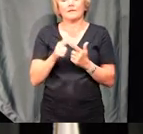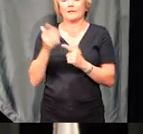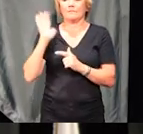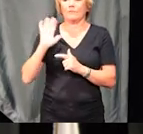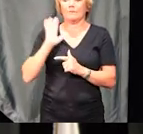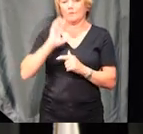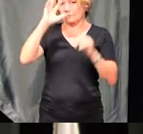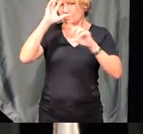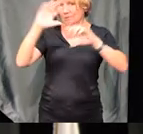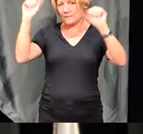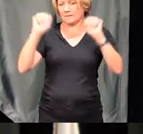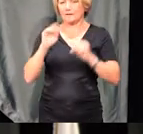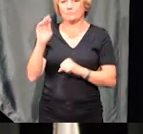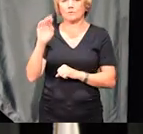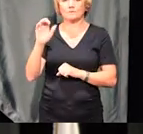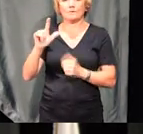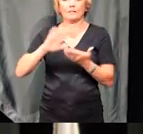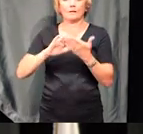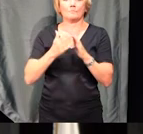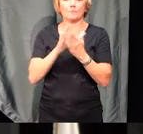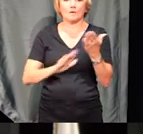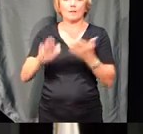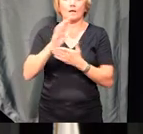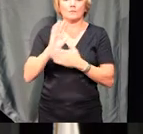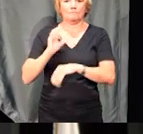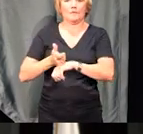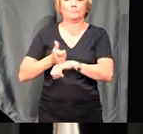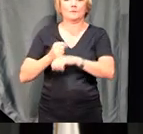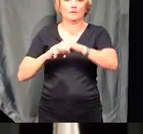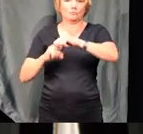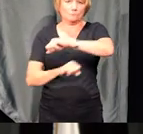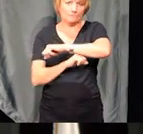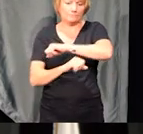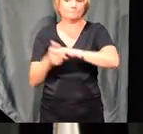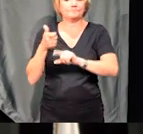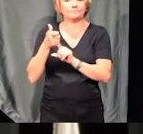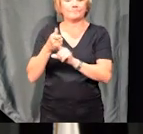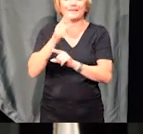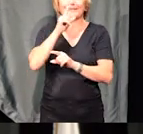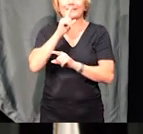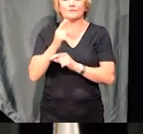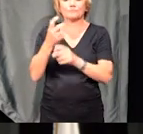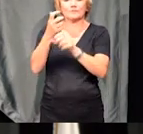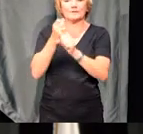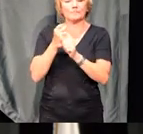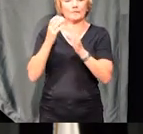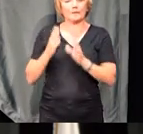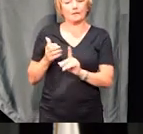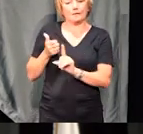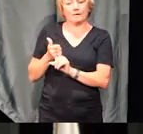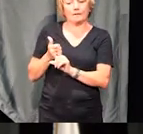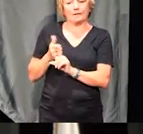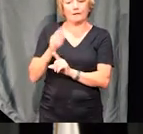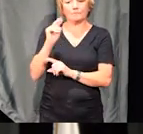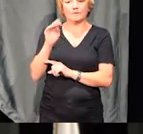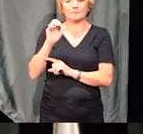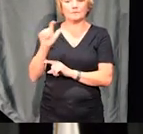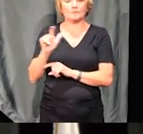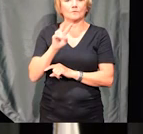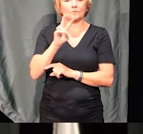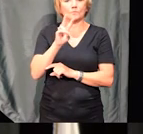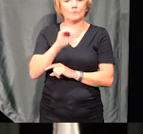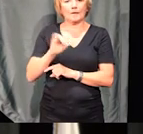former president of the Bristol Community College Foundation. He is the recipient of Bristol's